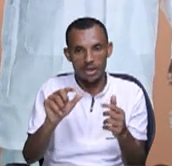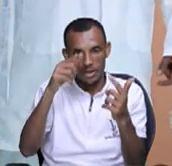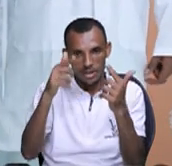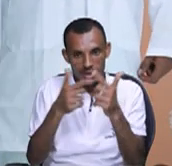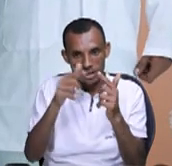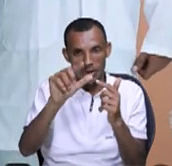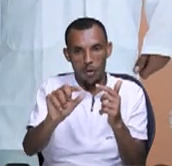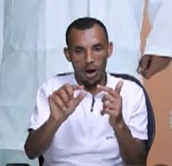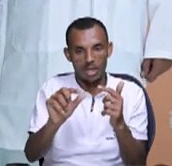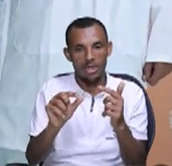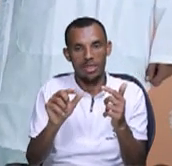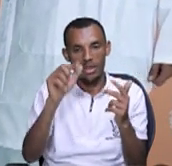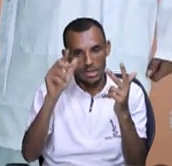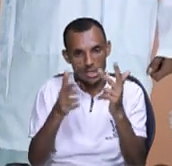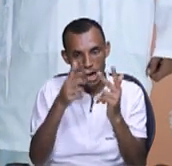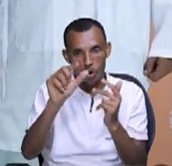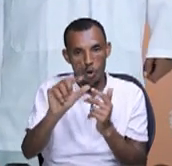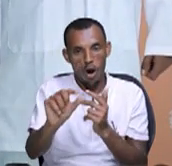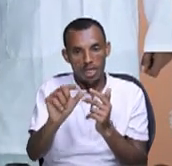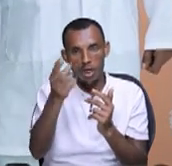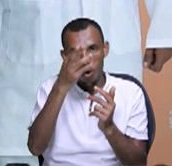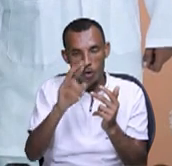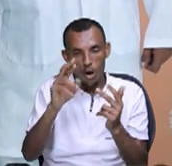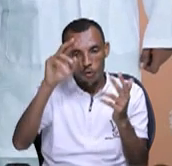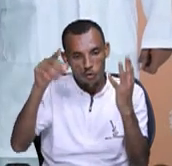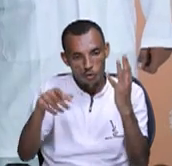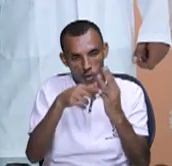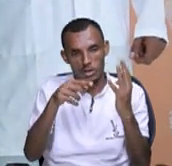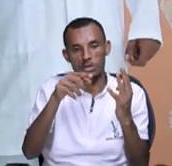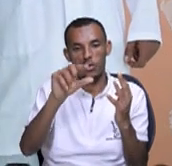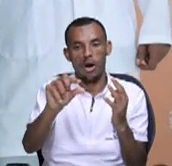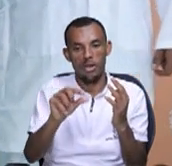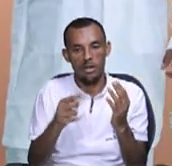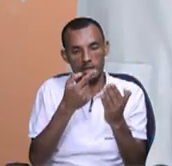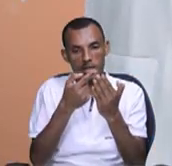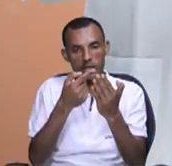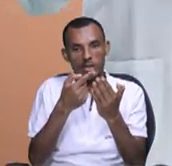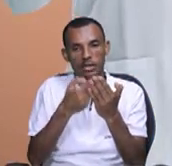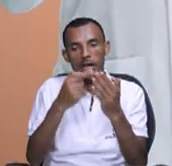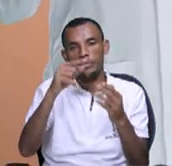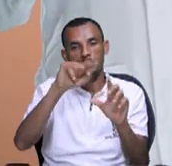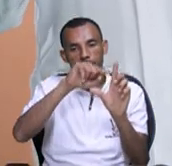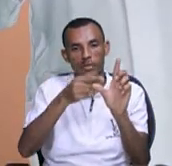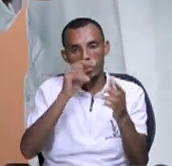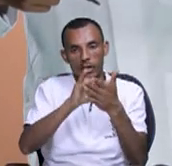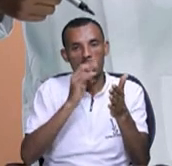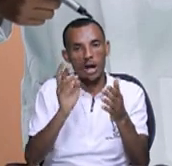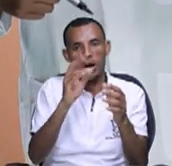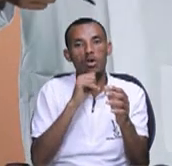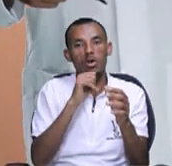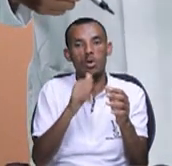second quadrant, in third quadrant, or in fourth quadrant. The angles that are